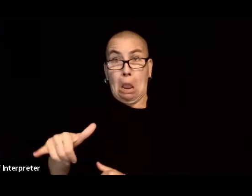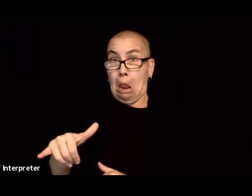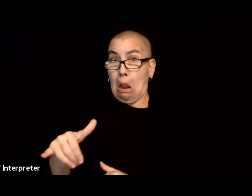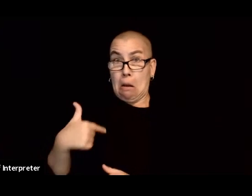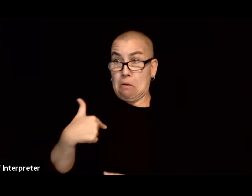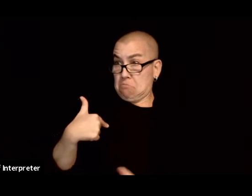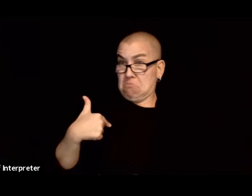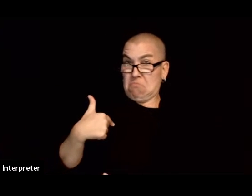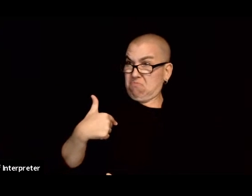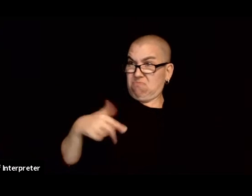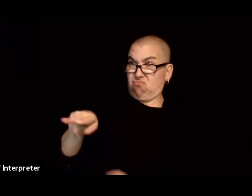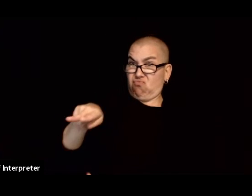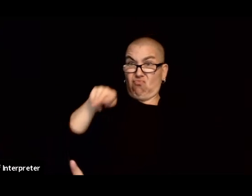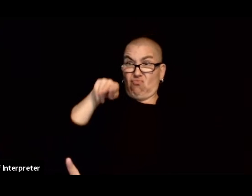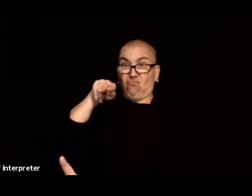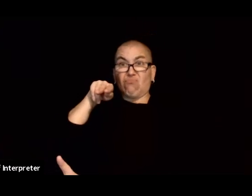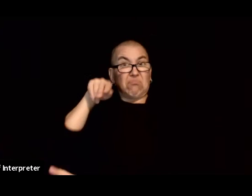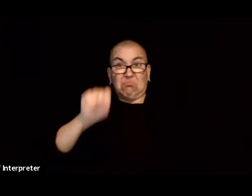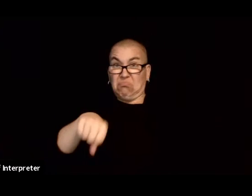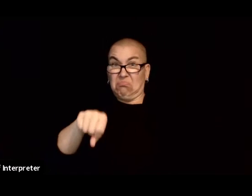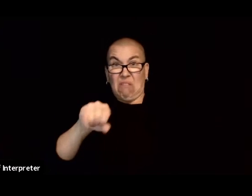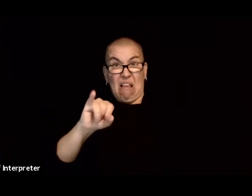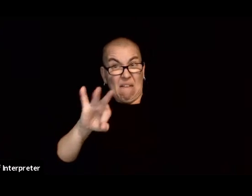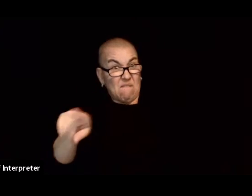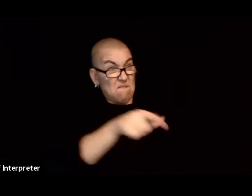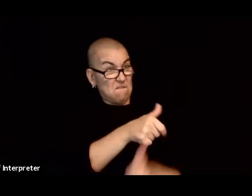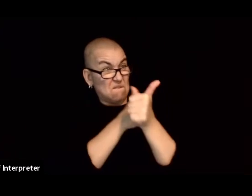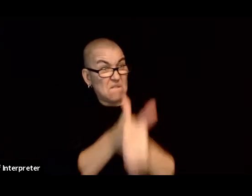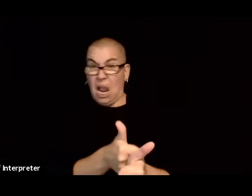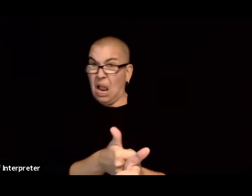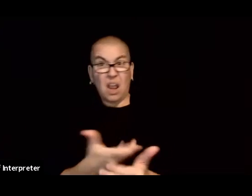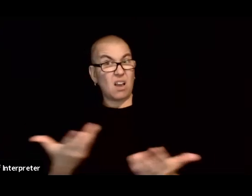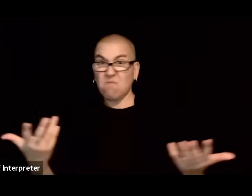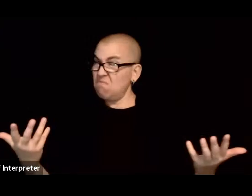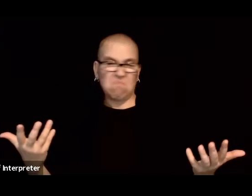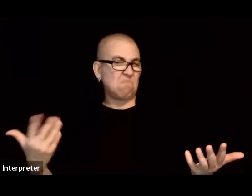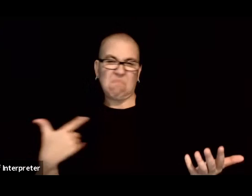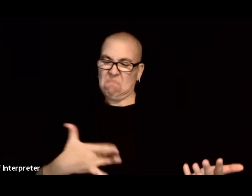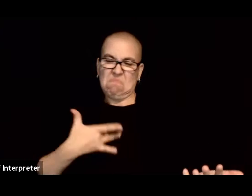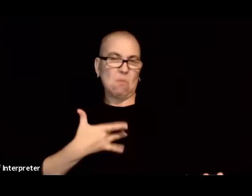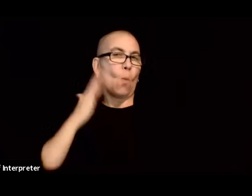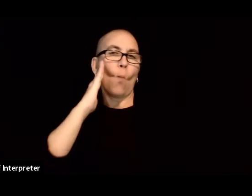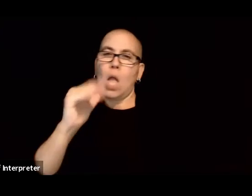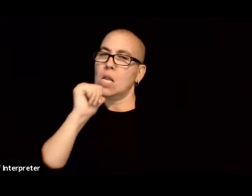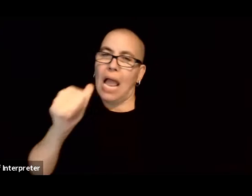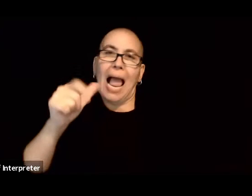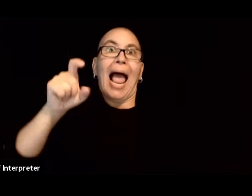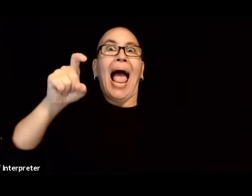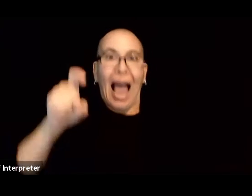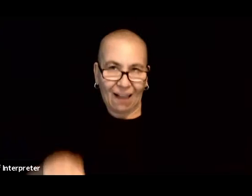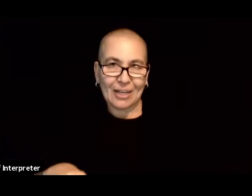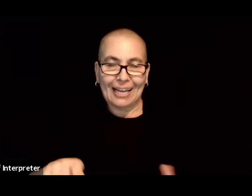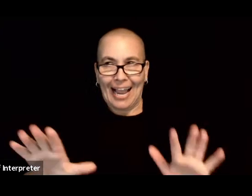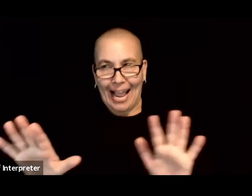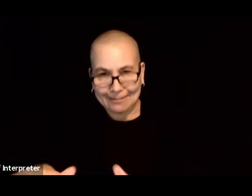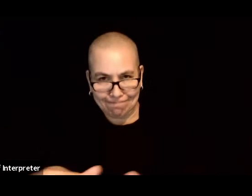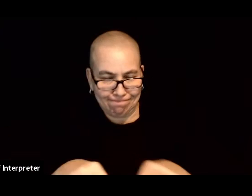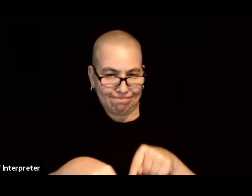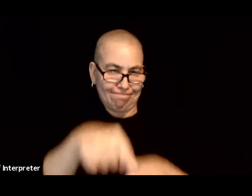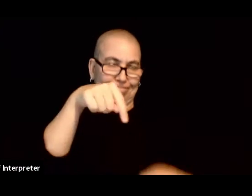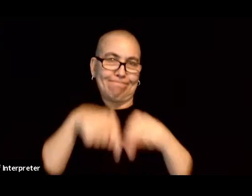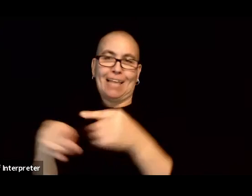guidelines, if followed, would help to limit the rate of spread. Just a clarification